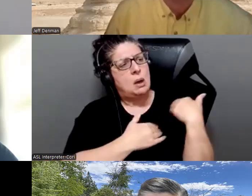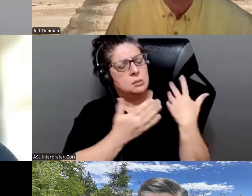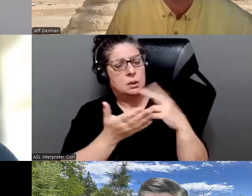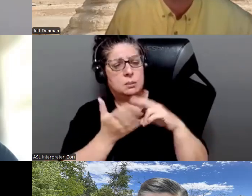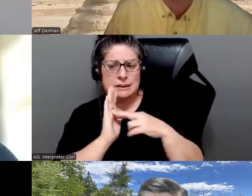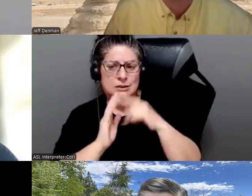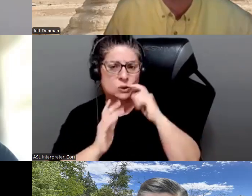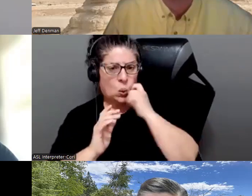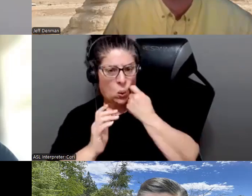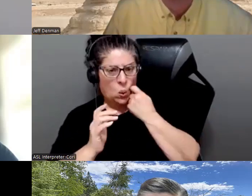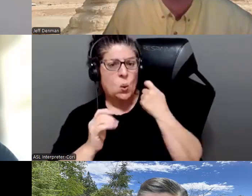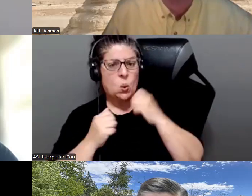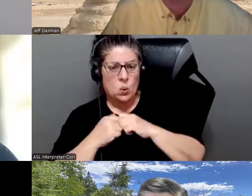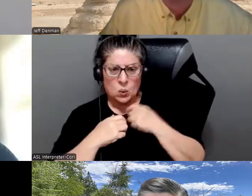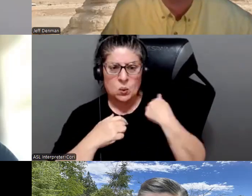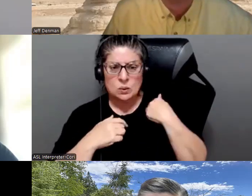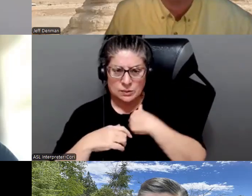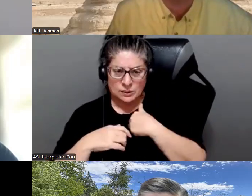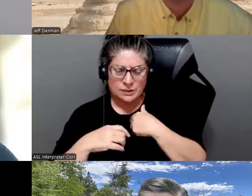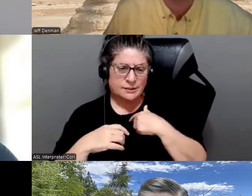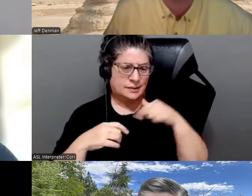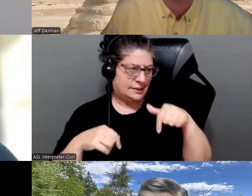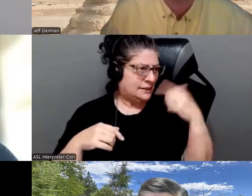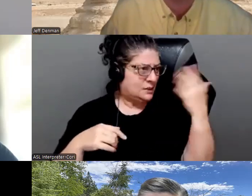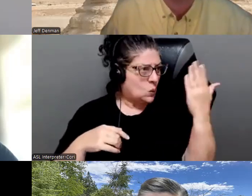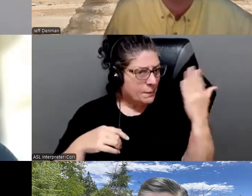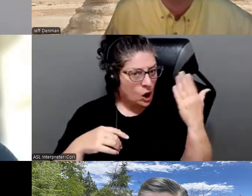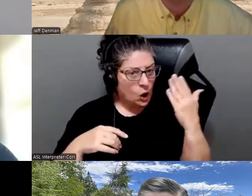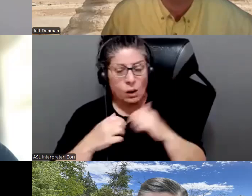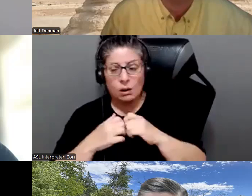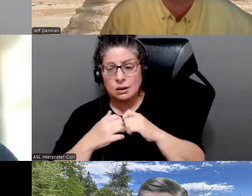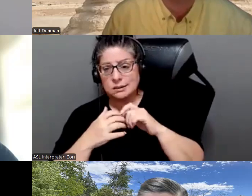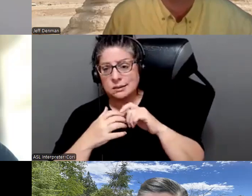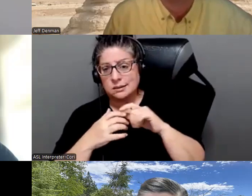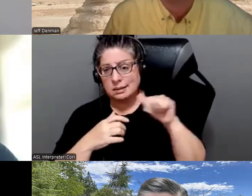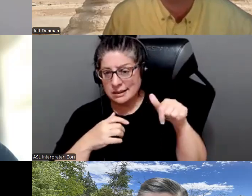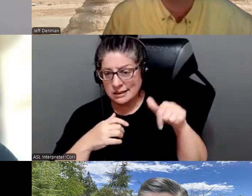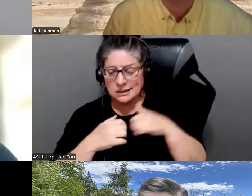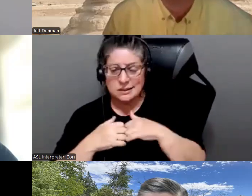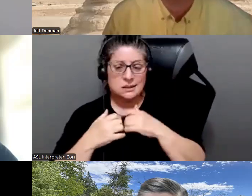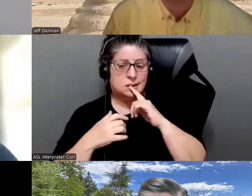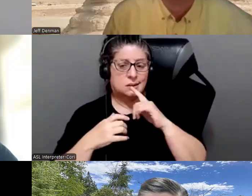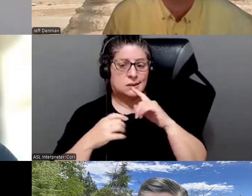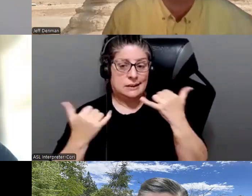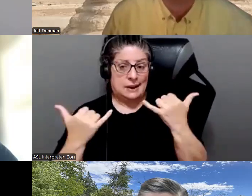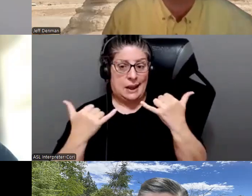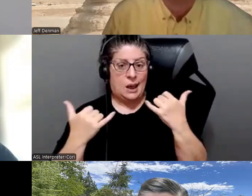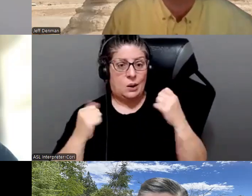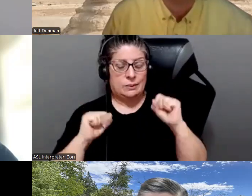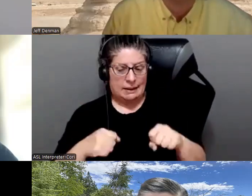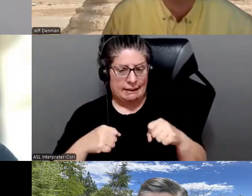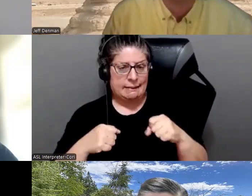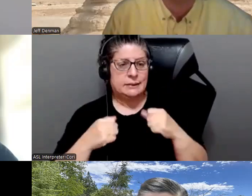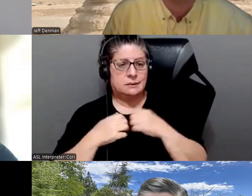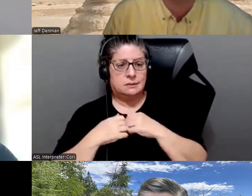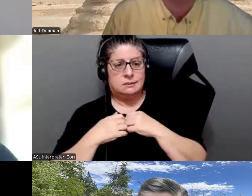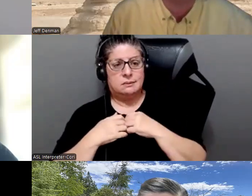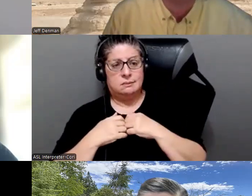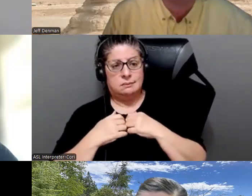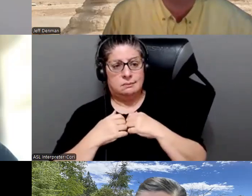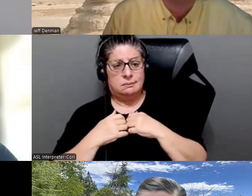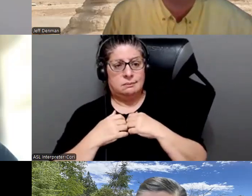cool that we having these kind of webinars, and it's cool that we're in a place now that that